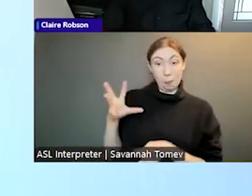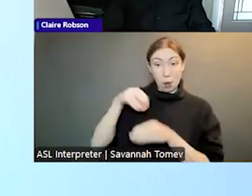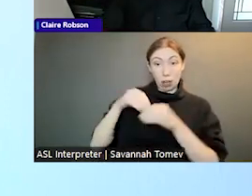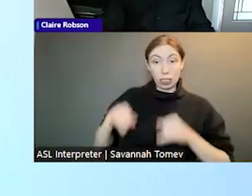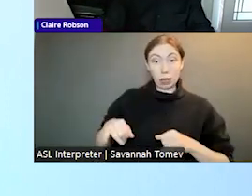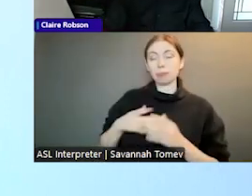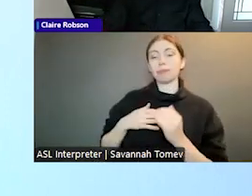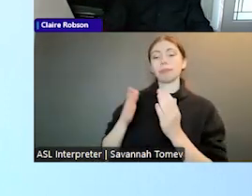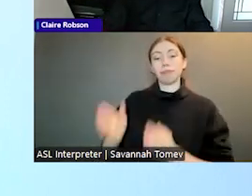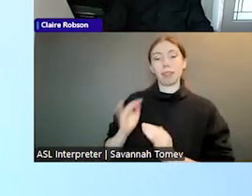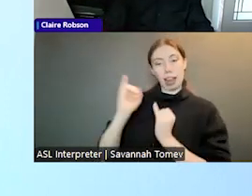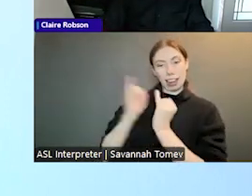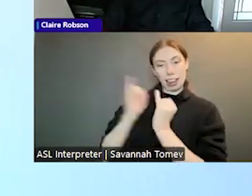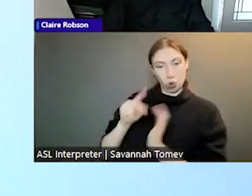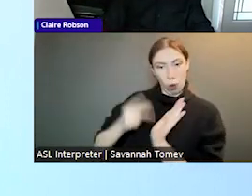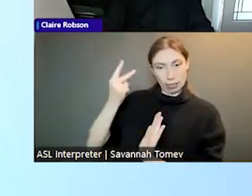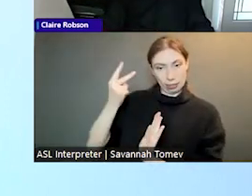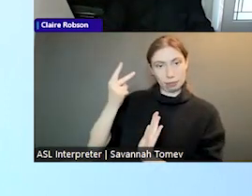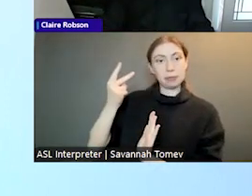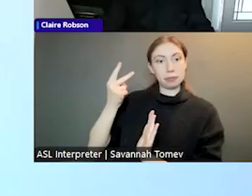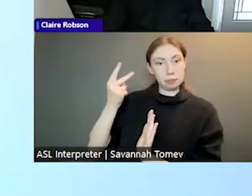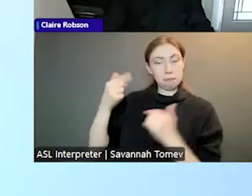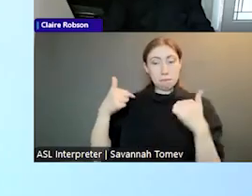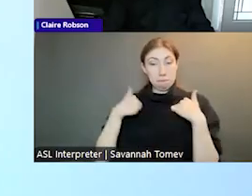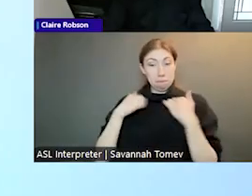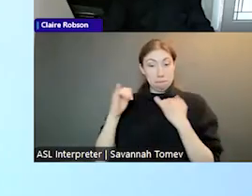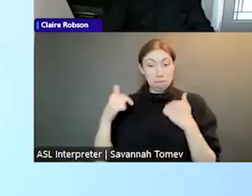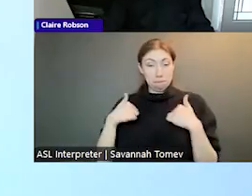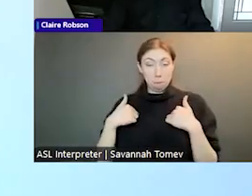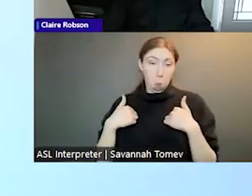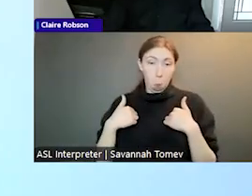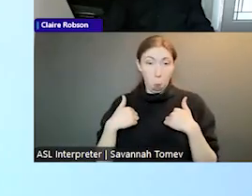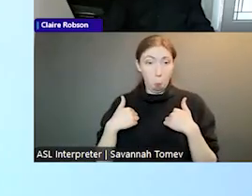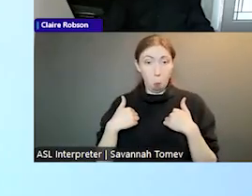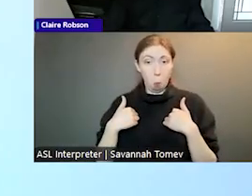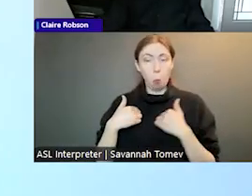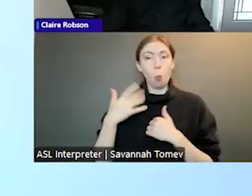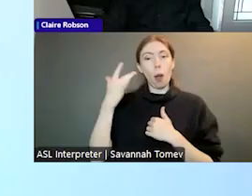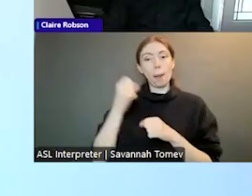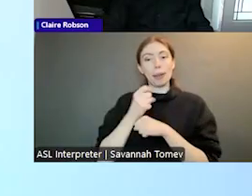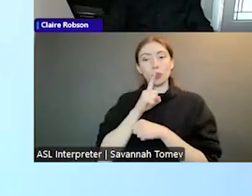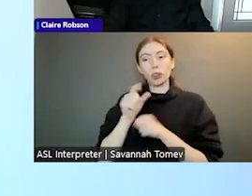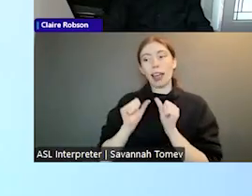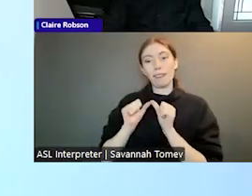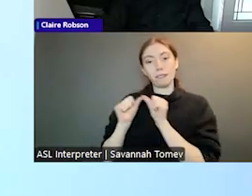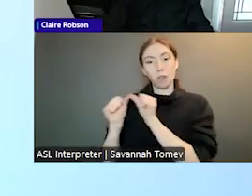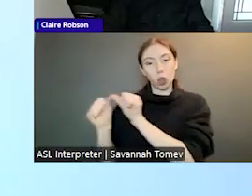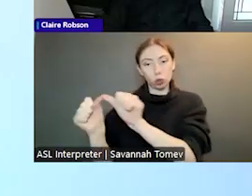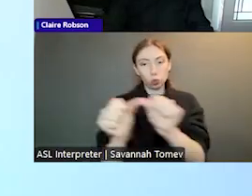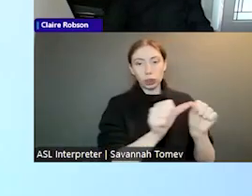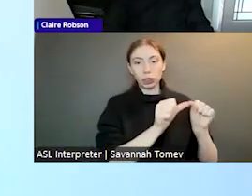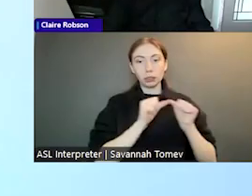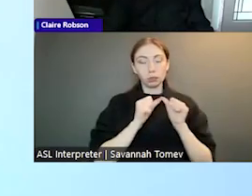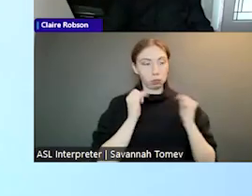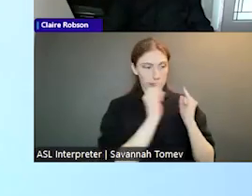interviews myself for several reasons. One, so that there was continuity across the interviews.